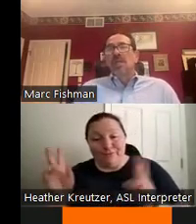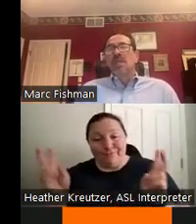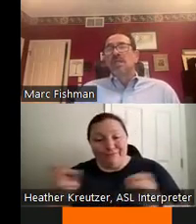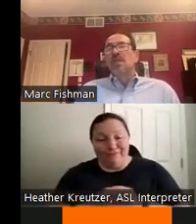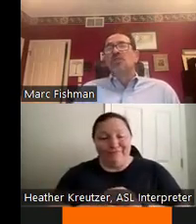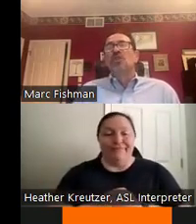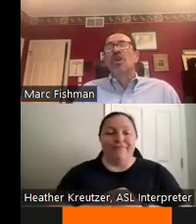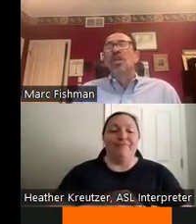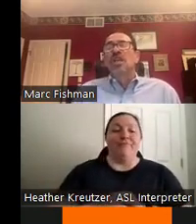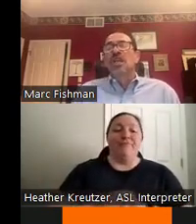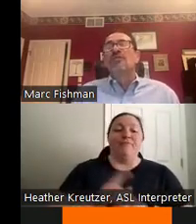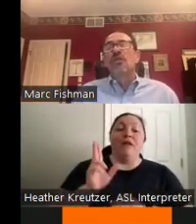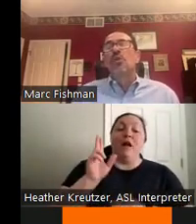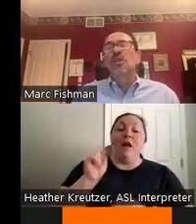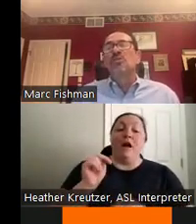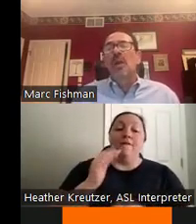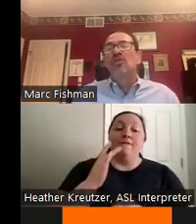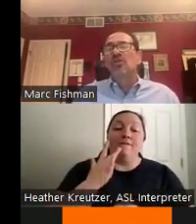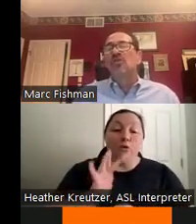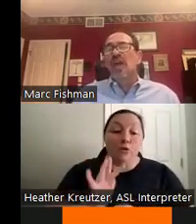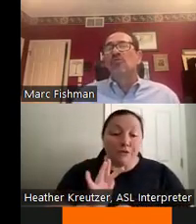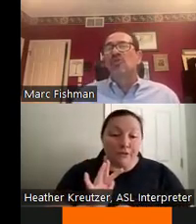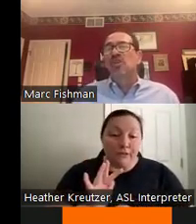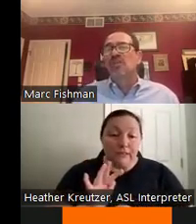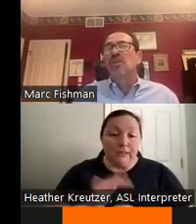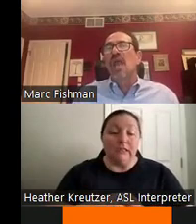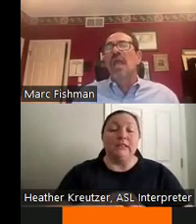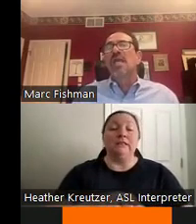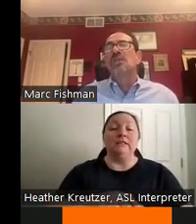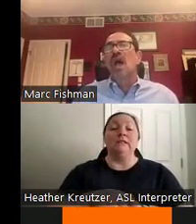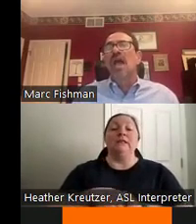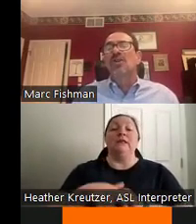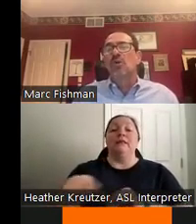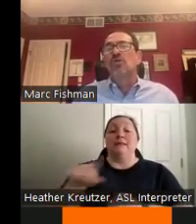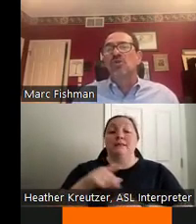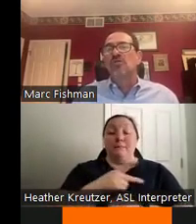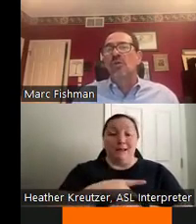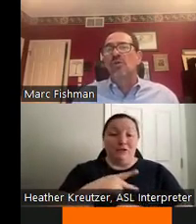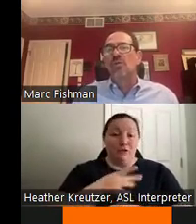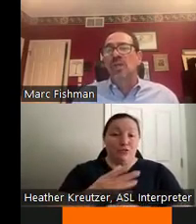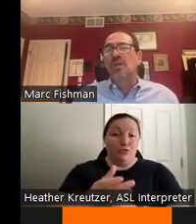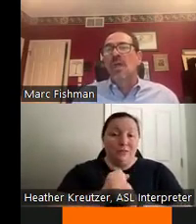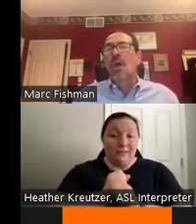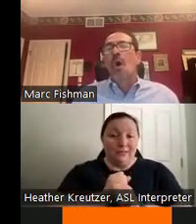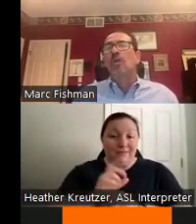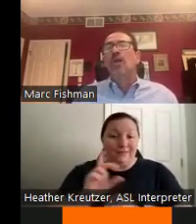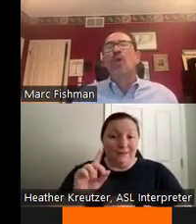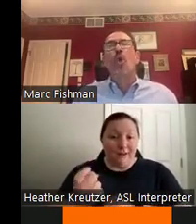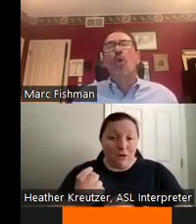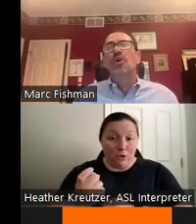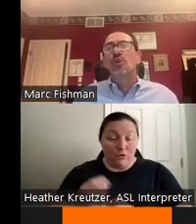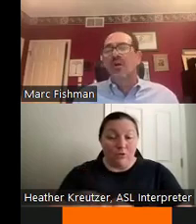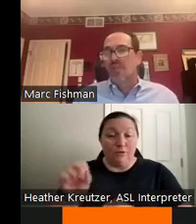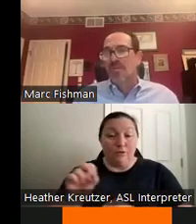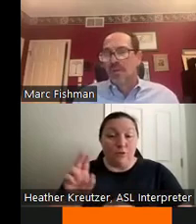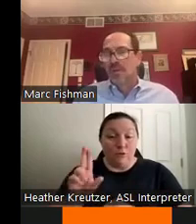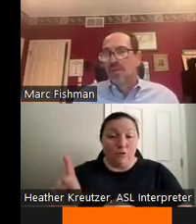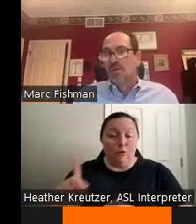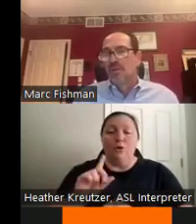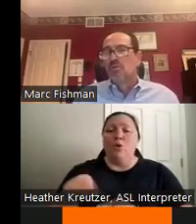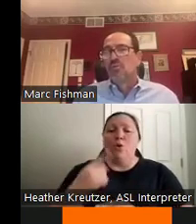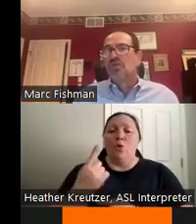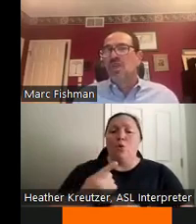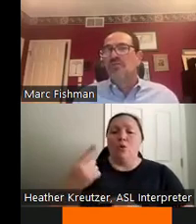Unfortunately, in this study, even though these patients had received a diagnosis of OUD, only a quarter of